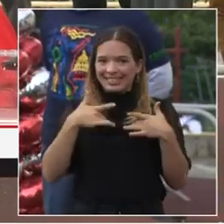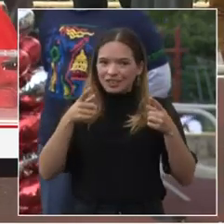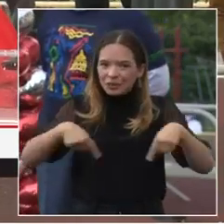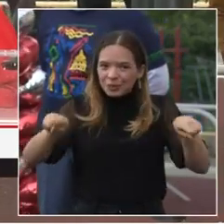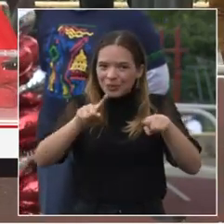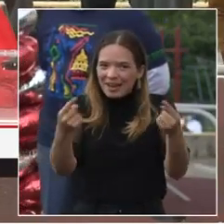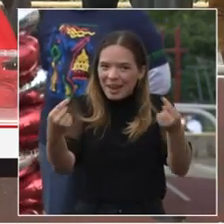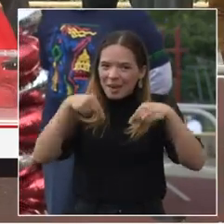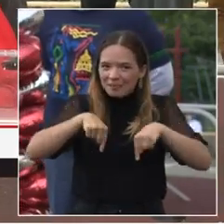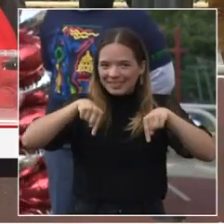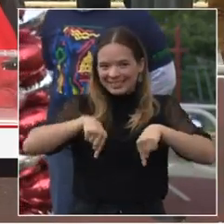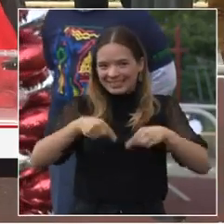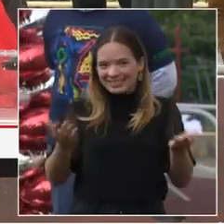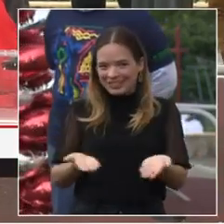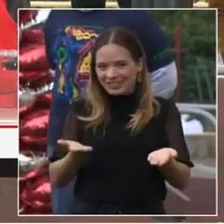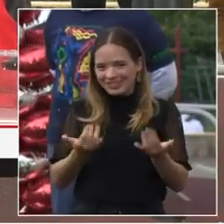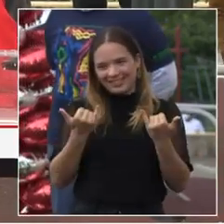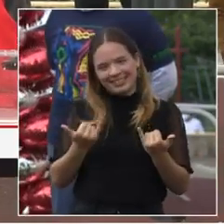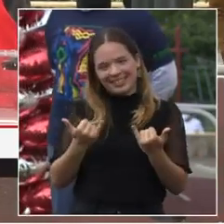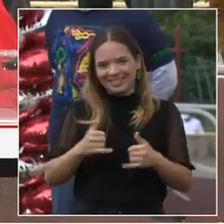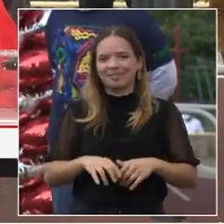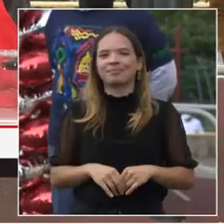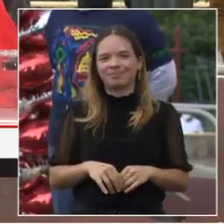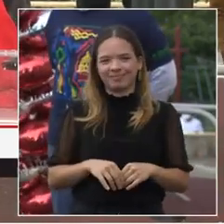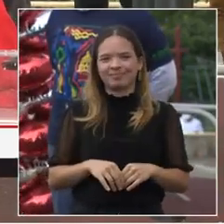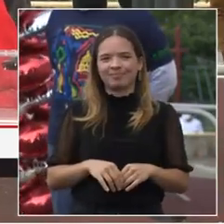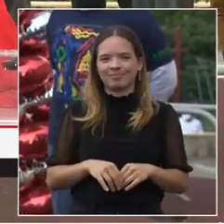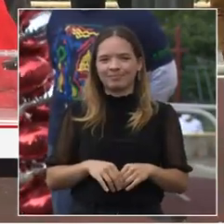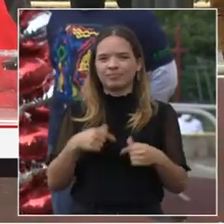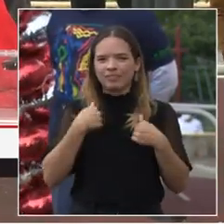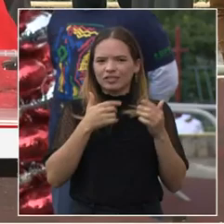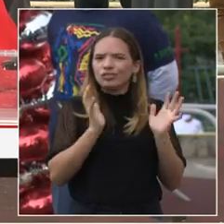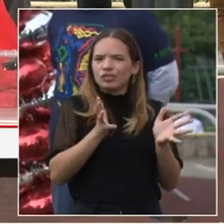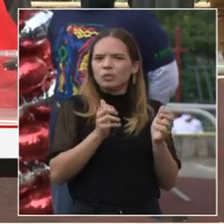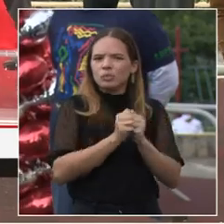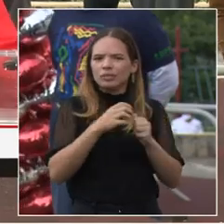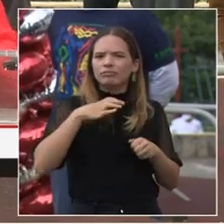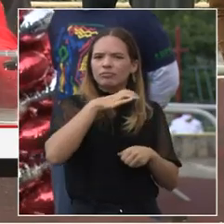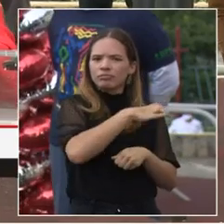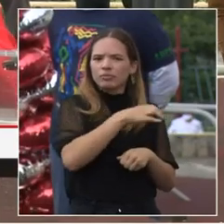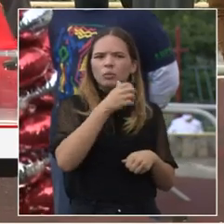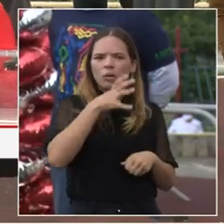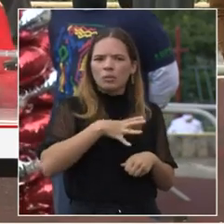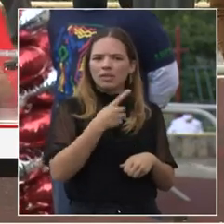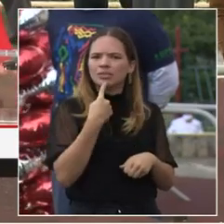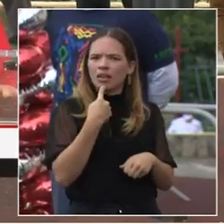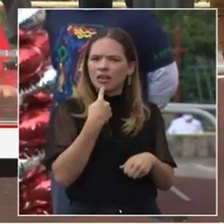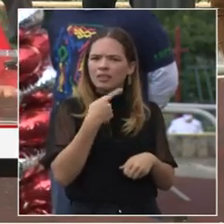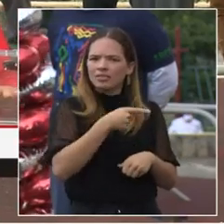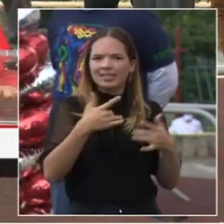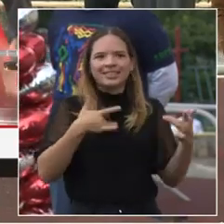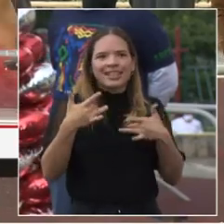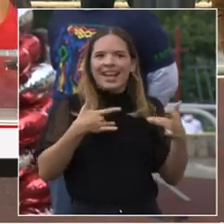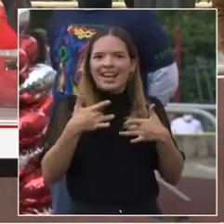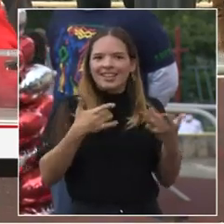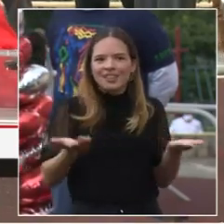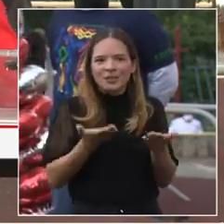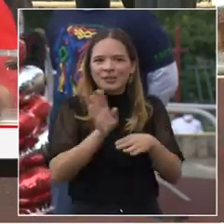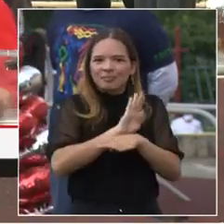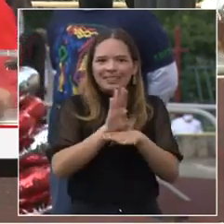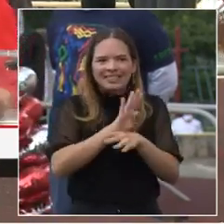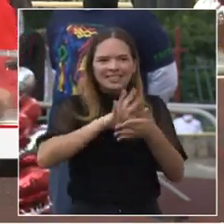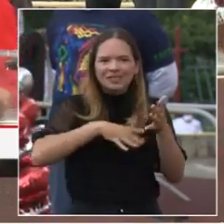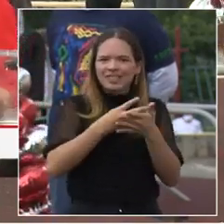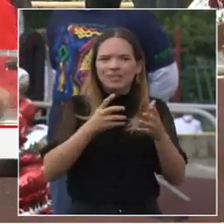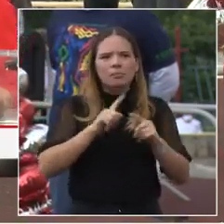us. As I was talking to the councilwoman, she said, well, I'm so excited you were here with your busy schedule. And I said, it's the only